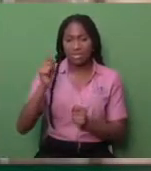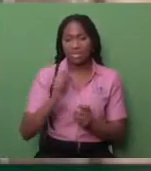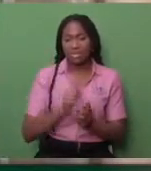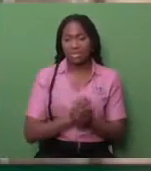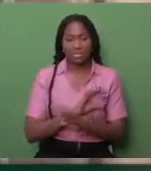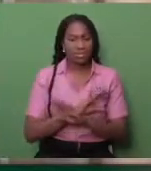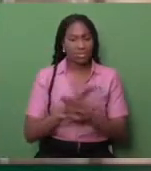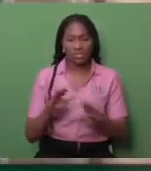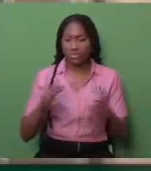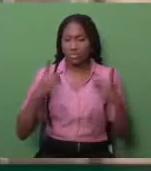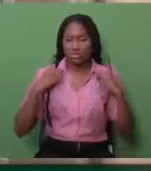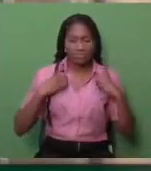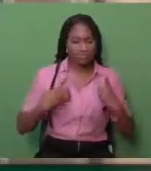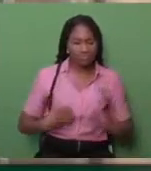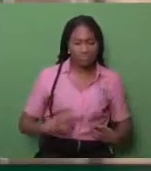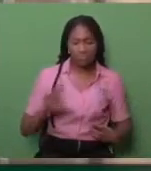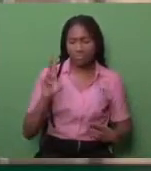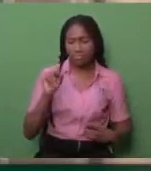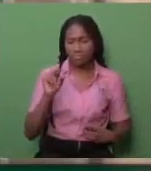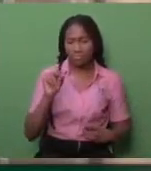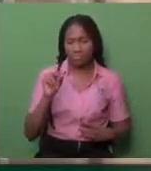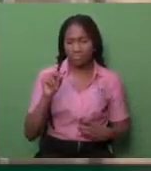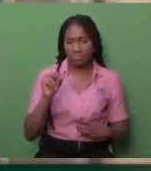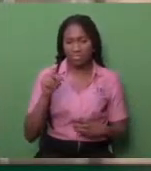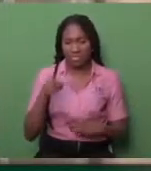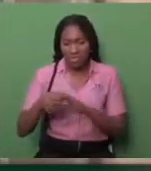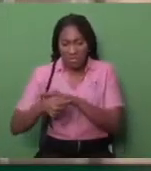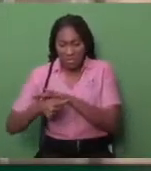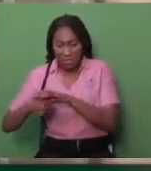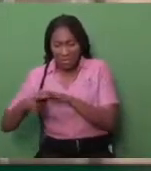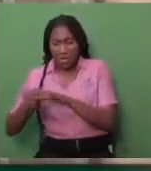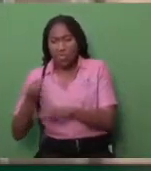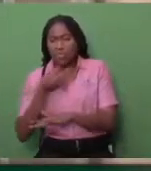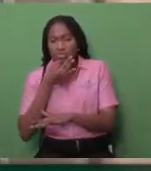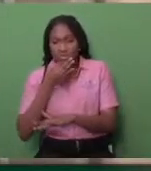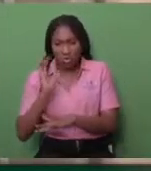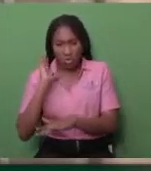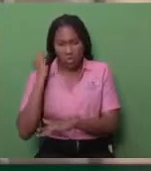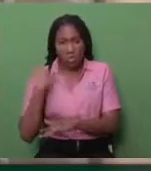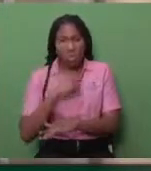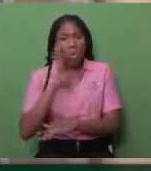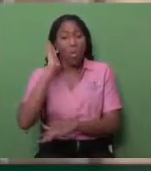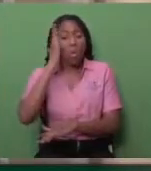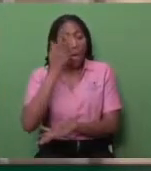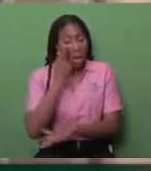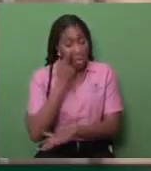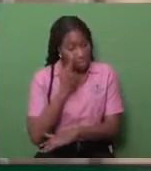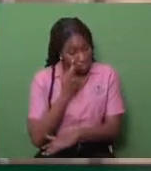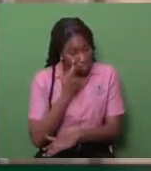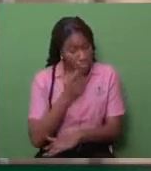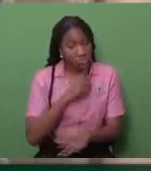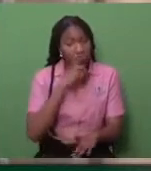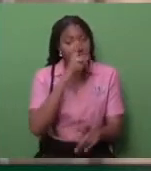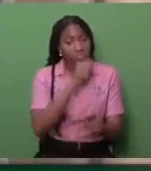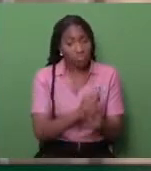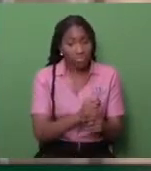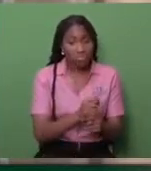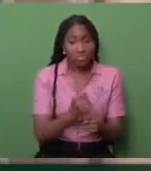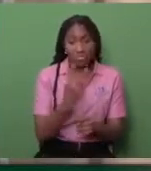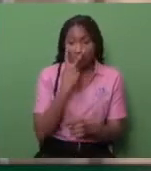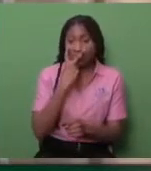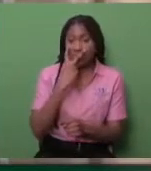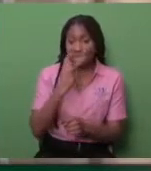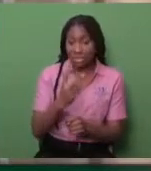disheartened. What is done in the darkness will come to light, and we are seeing it. We are seeing indemnity agreements popping up in the public